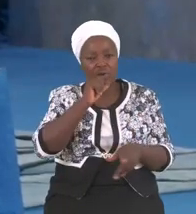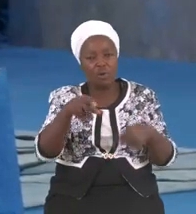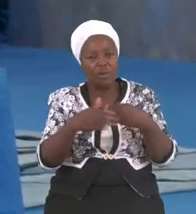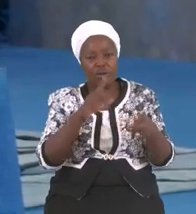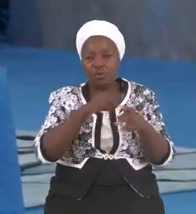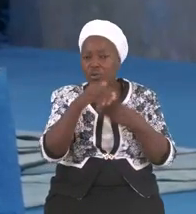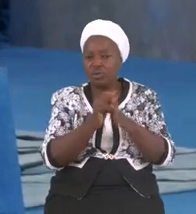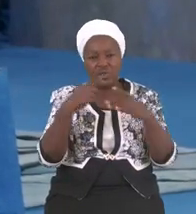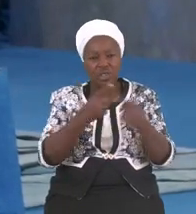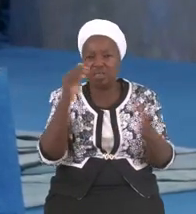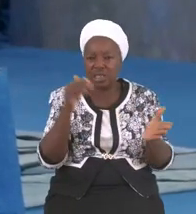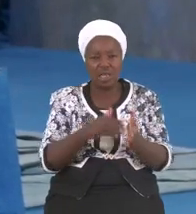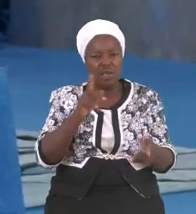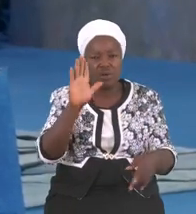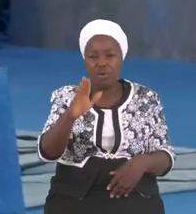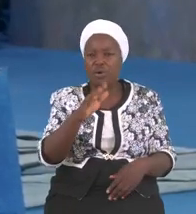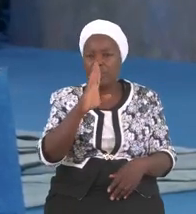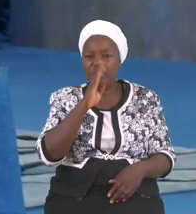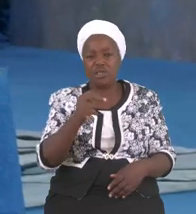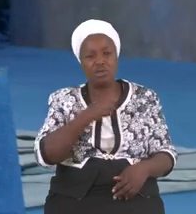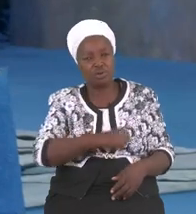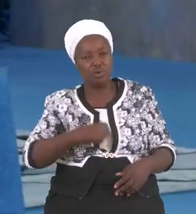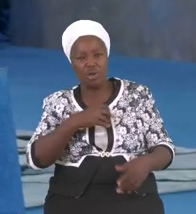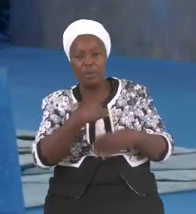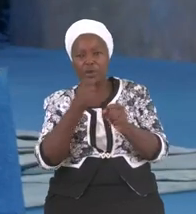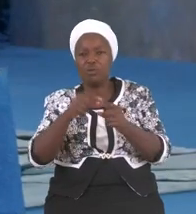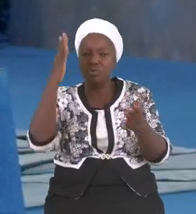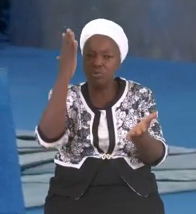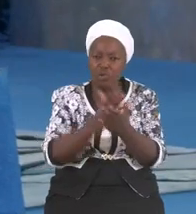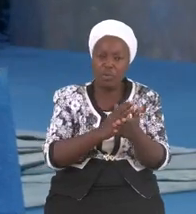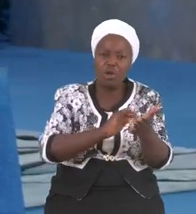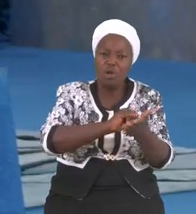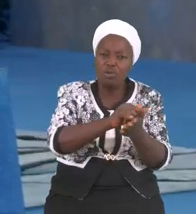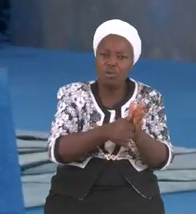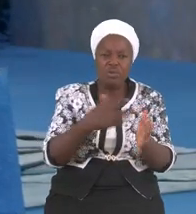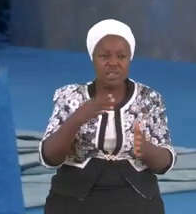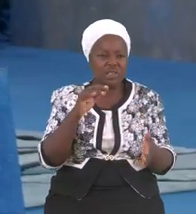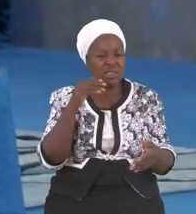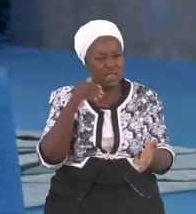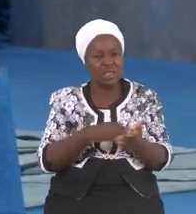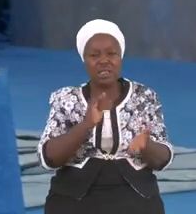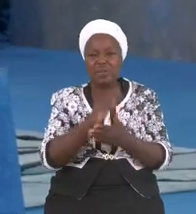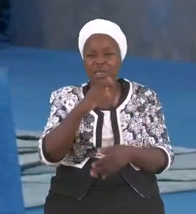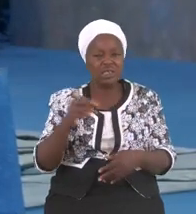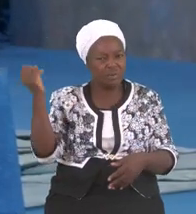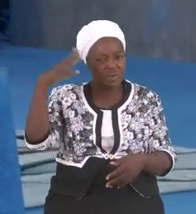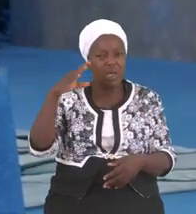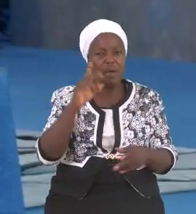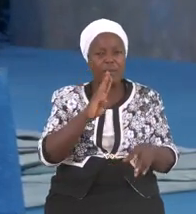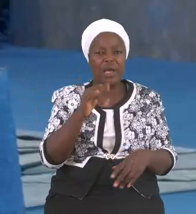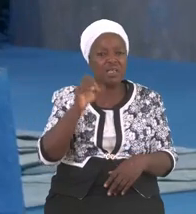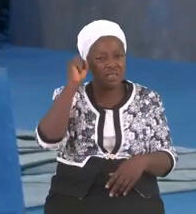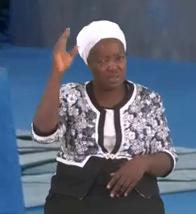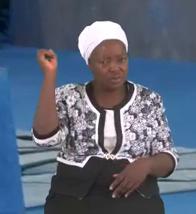to stop those things that you're not going to do them by His grace. By His grace. And the Lord will